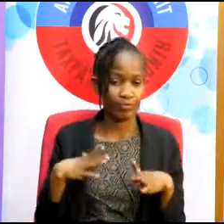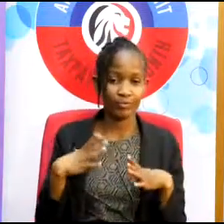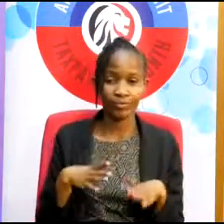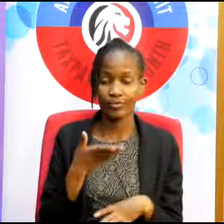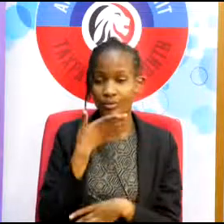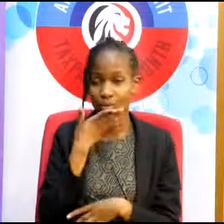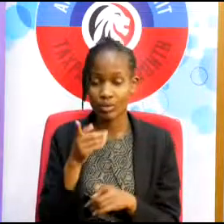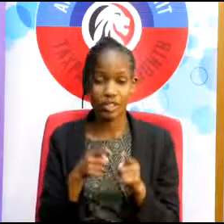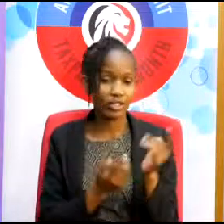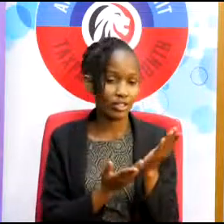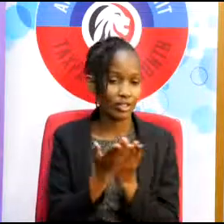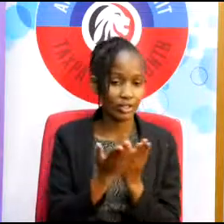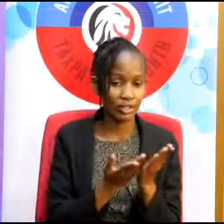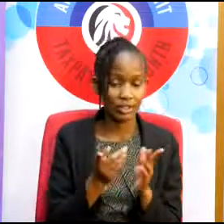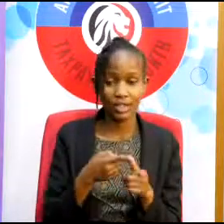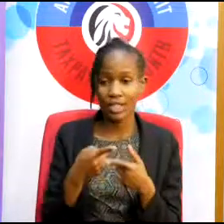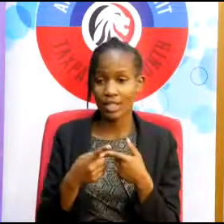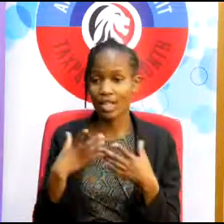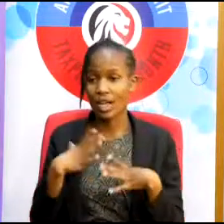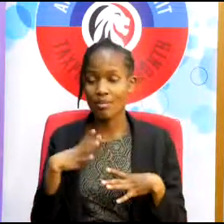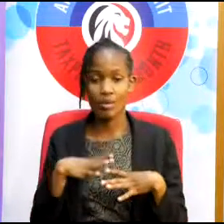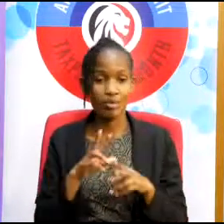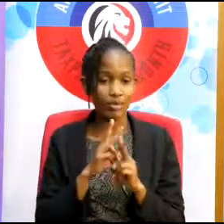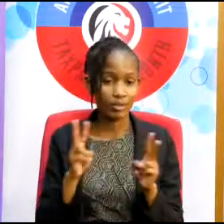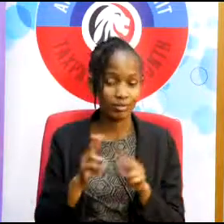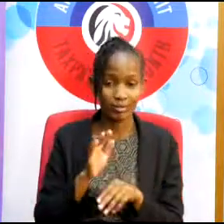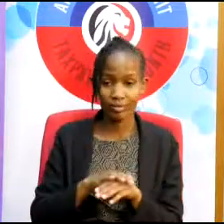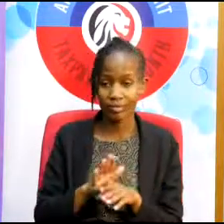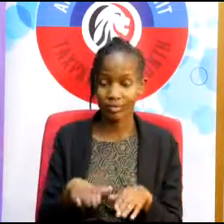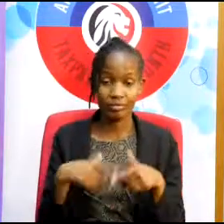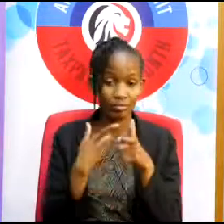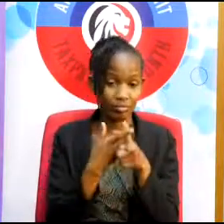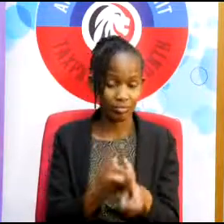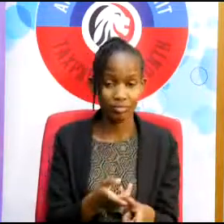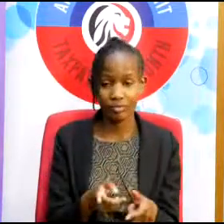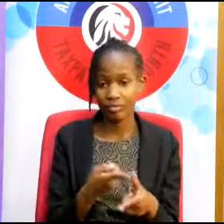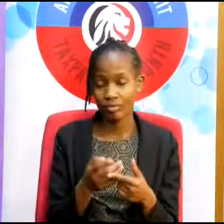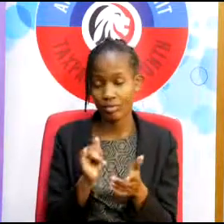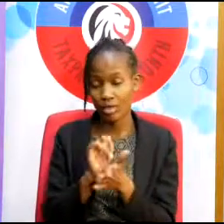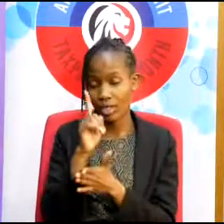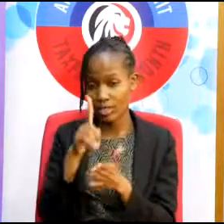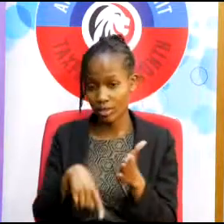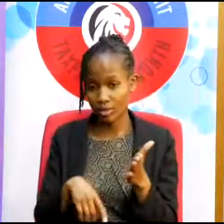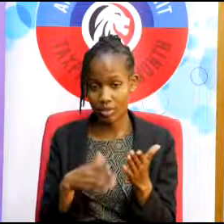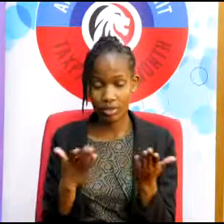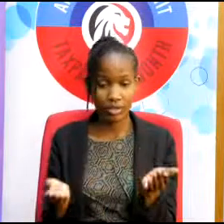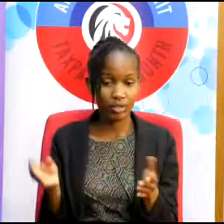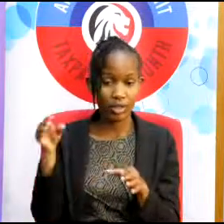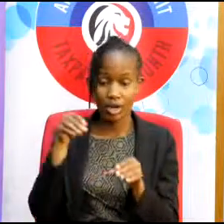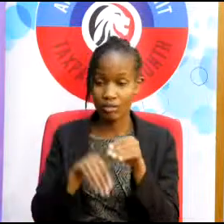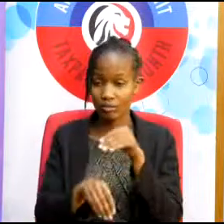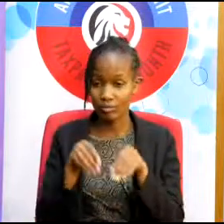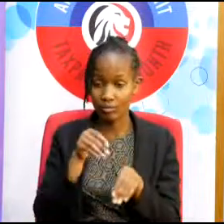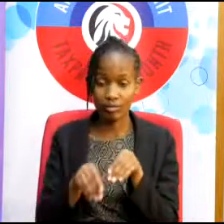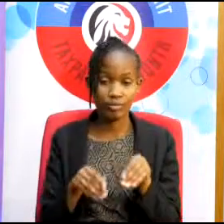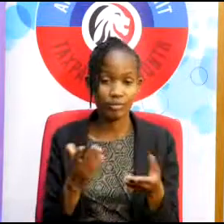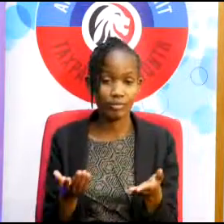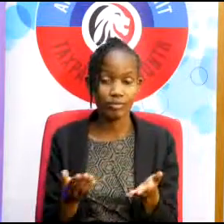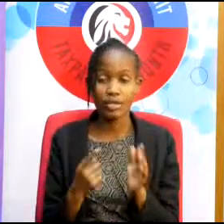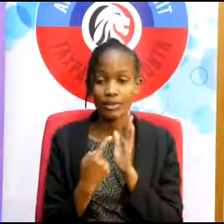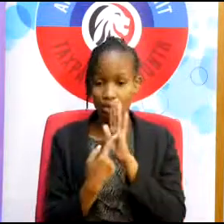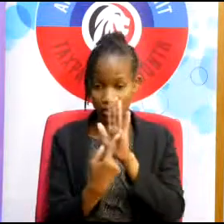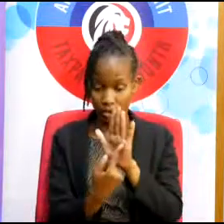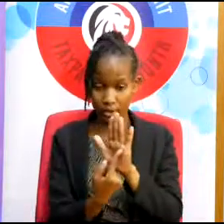respond to service, people are loyal for being rewarded for service. And this is what these 4 contributions have